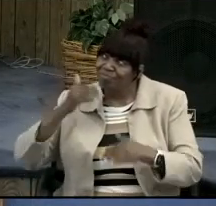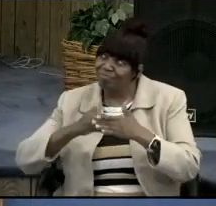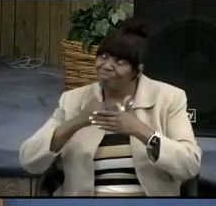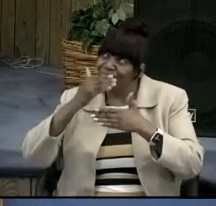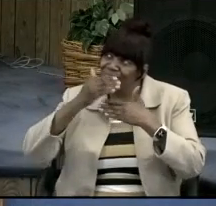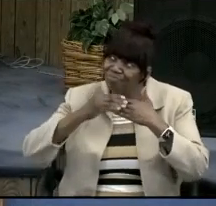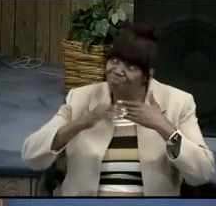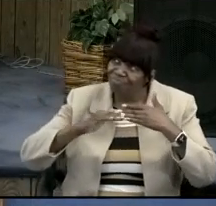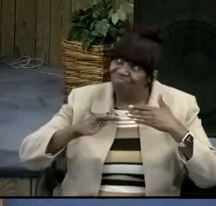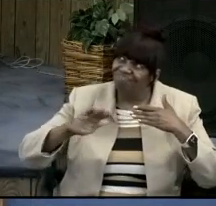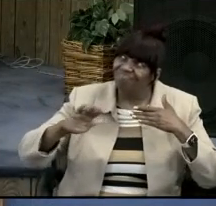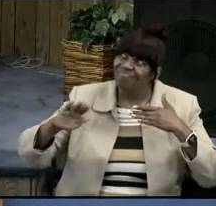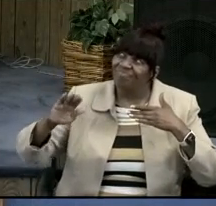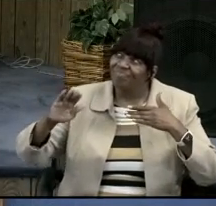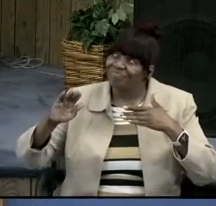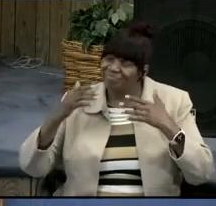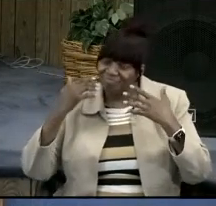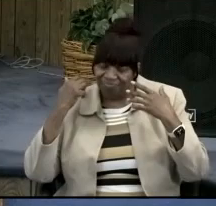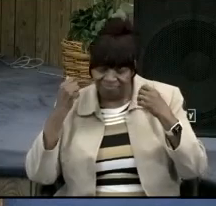the glory.